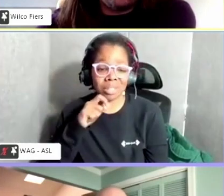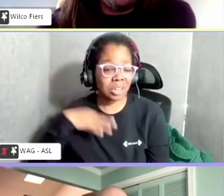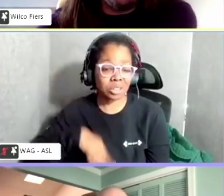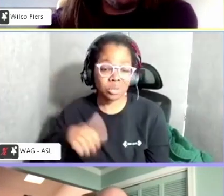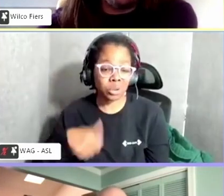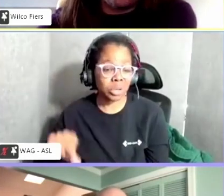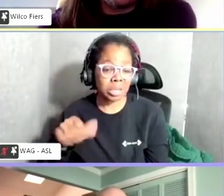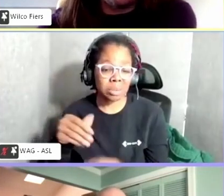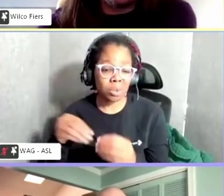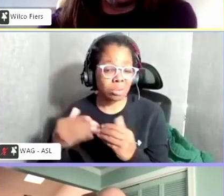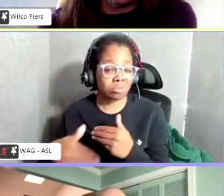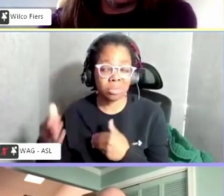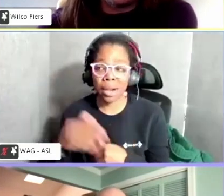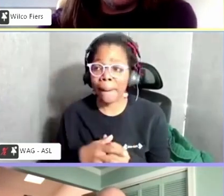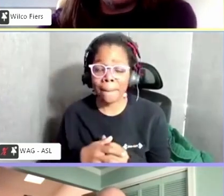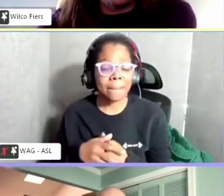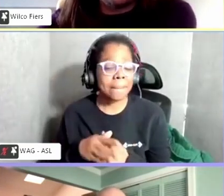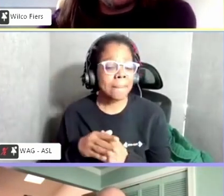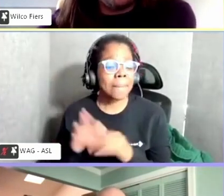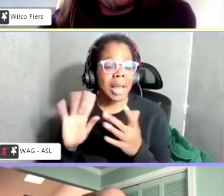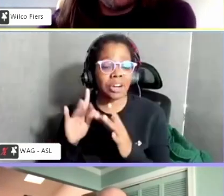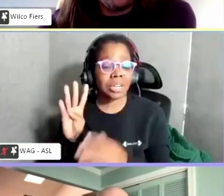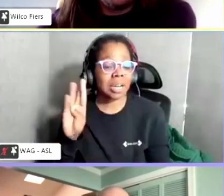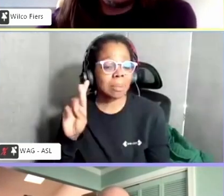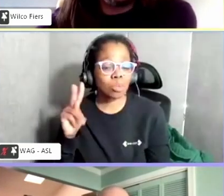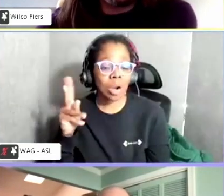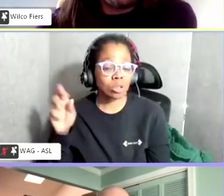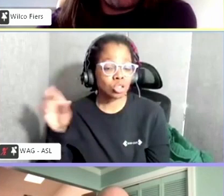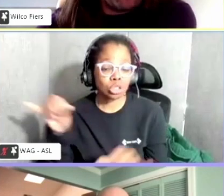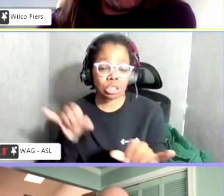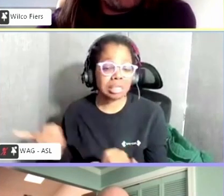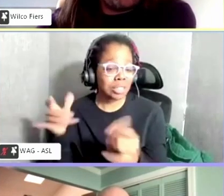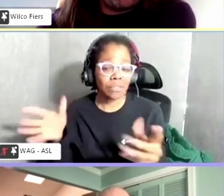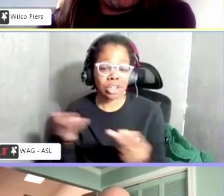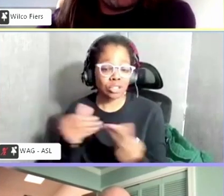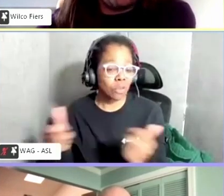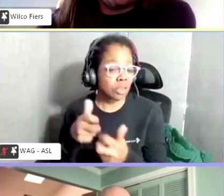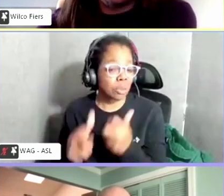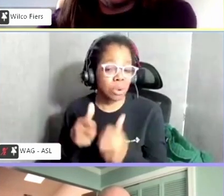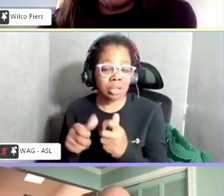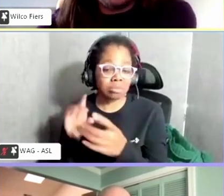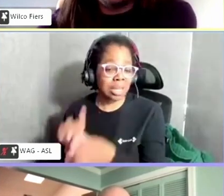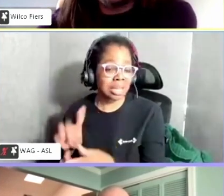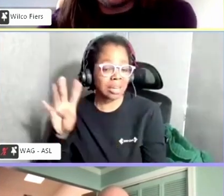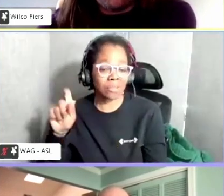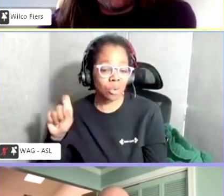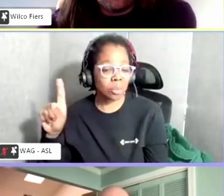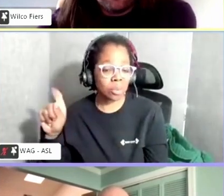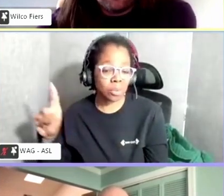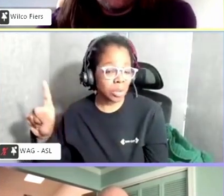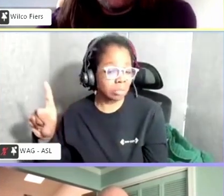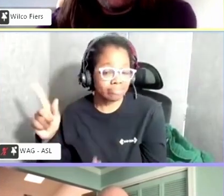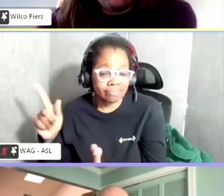anymore. Browsers and standards have solved the problems that 4.1.1 was designed to